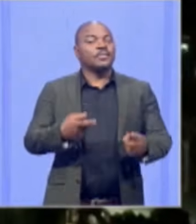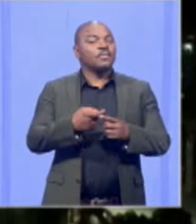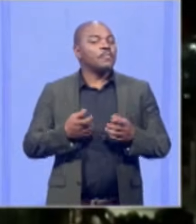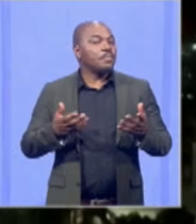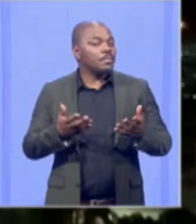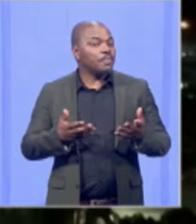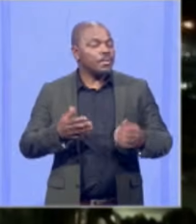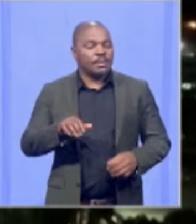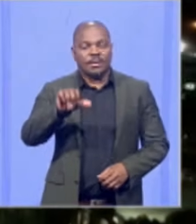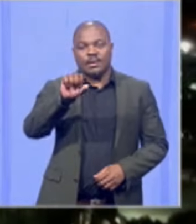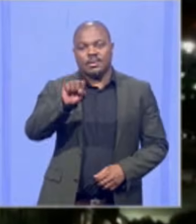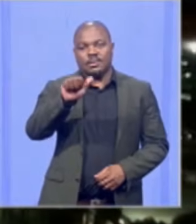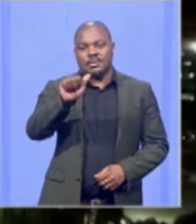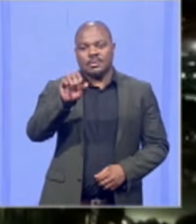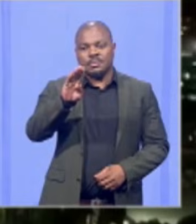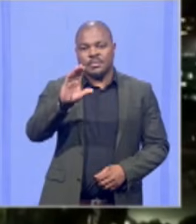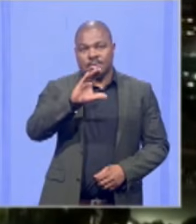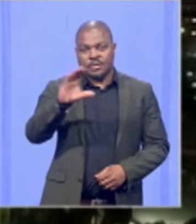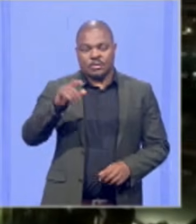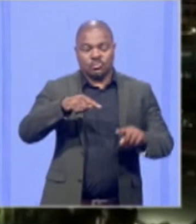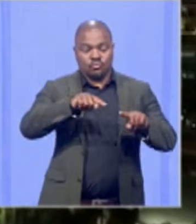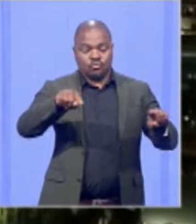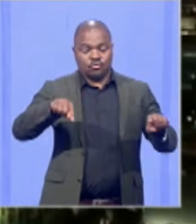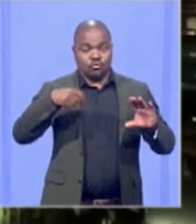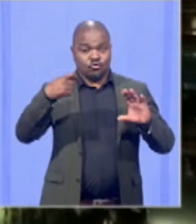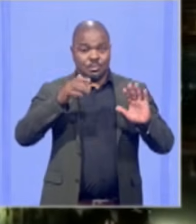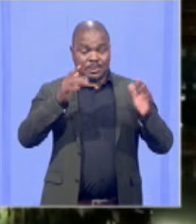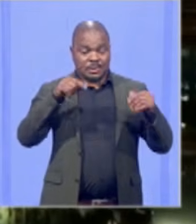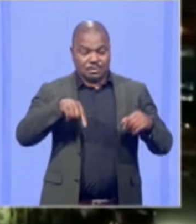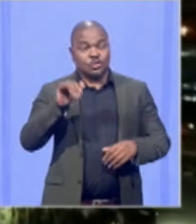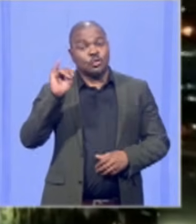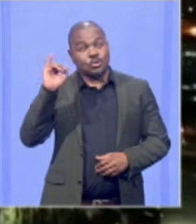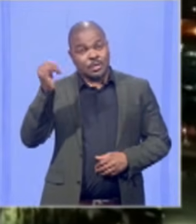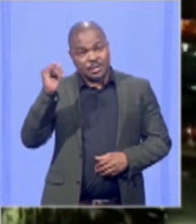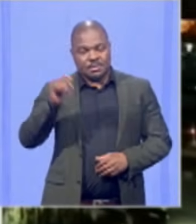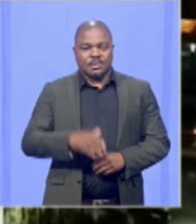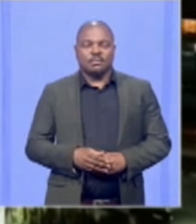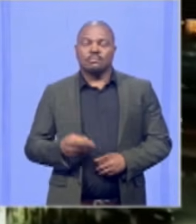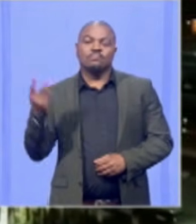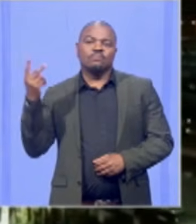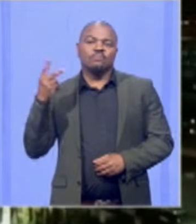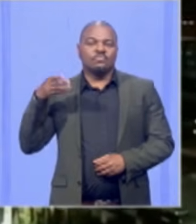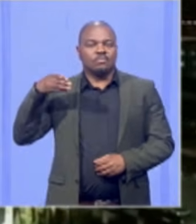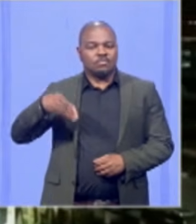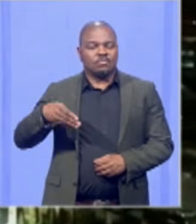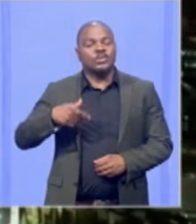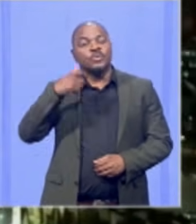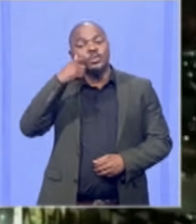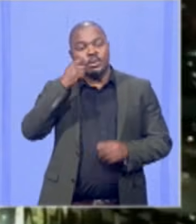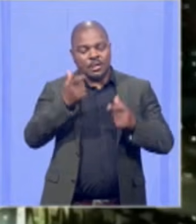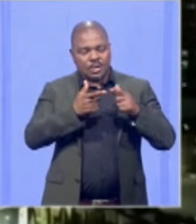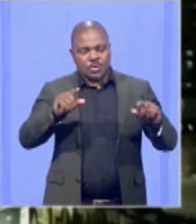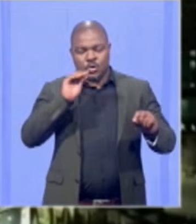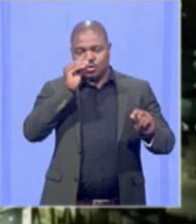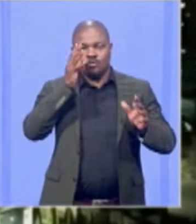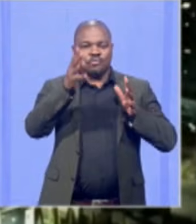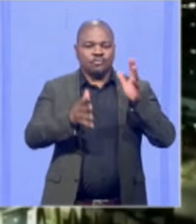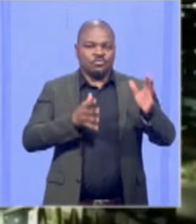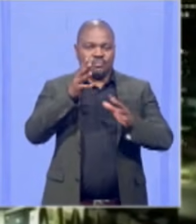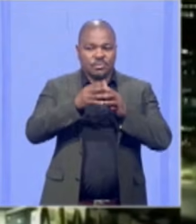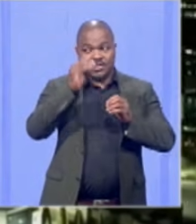Katlamalalo go tswa SABC Studio 10 Auckland Park Johannesburg re go tlisetsa kgaso ya dikgang tsa Setswana a re